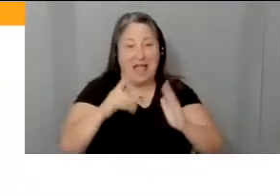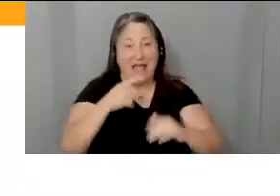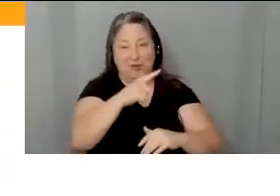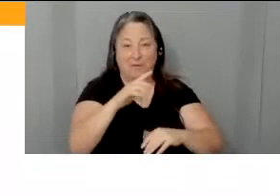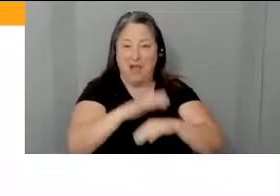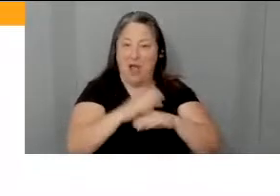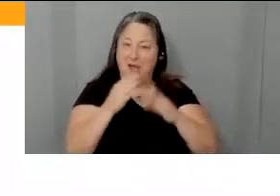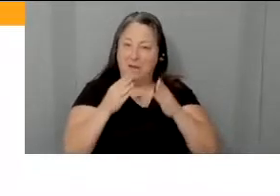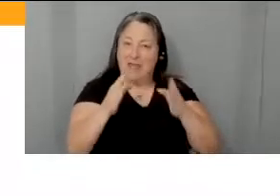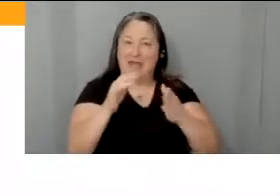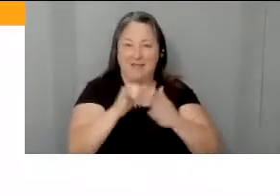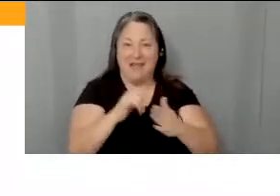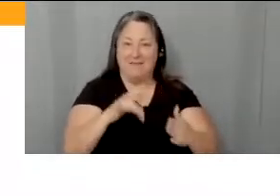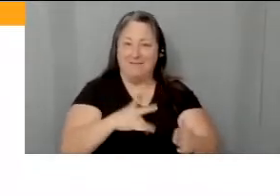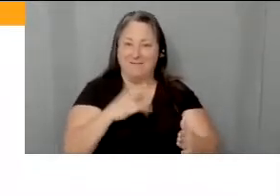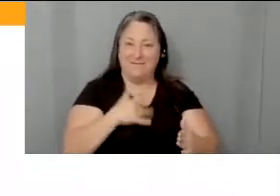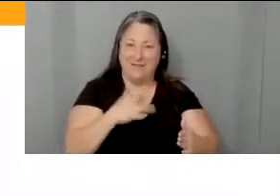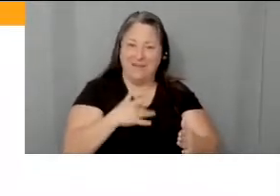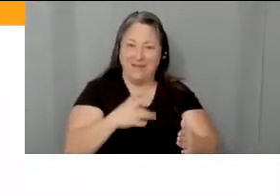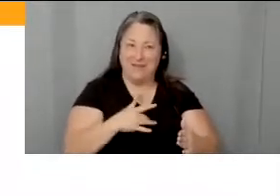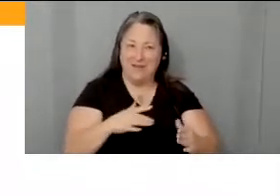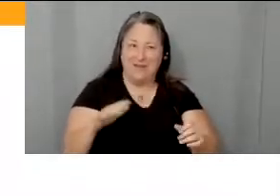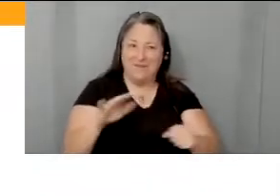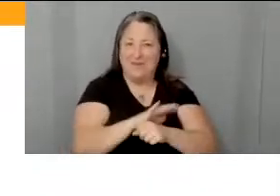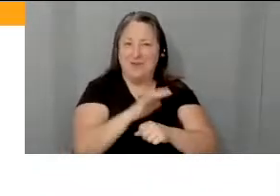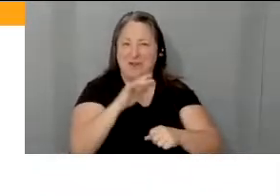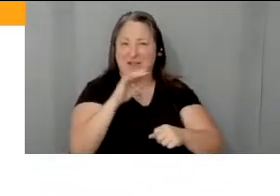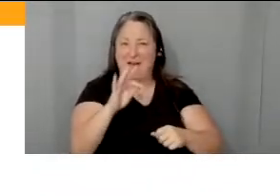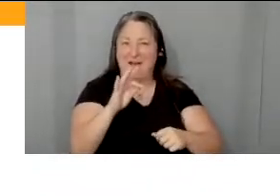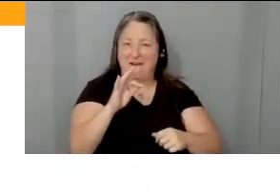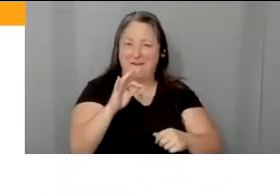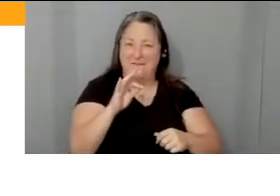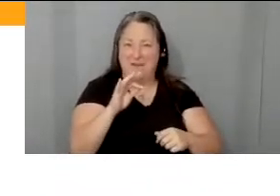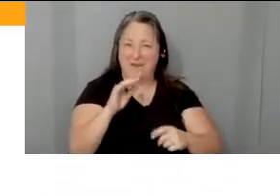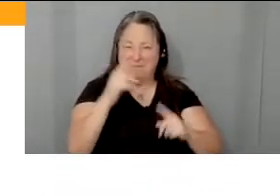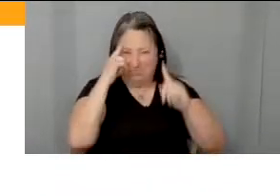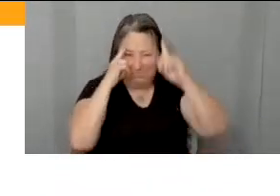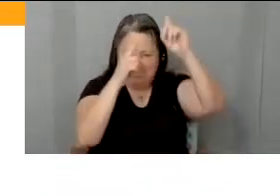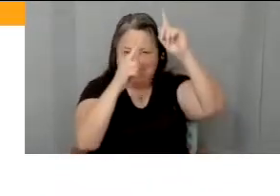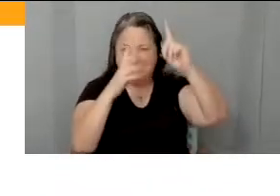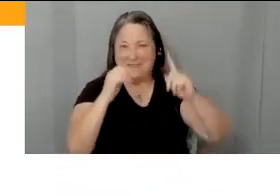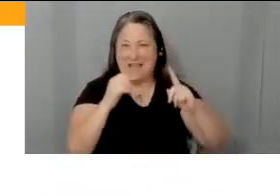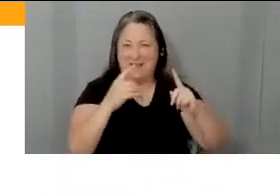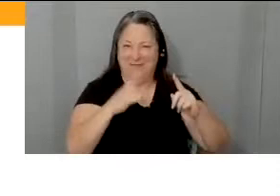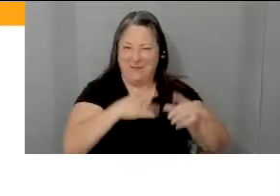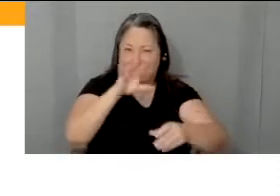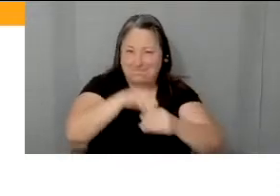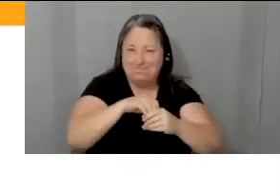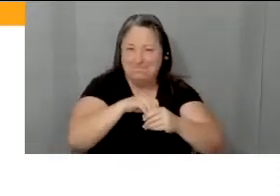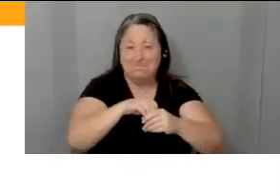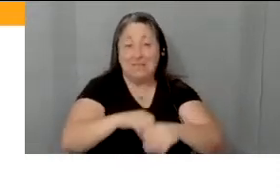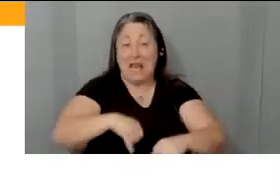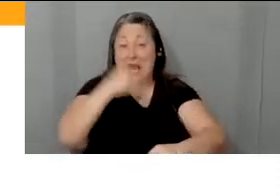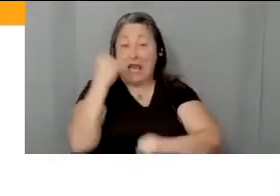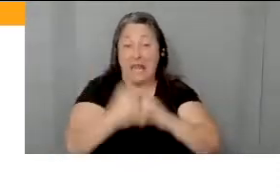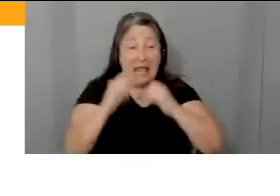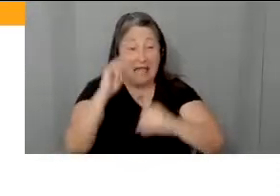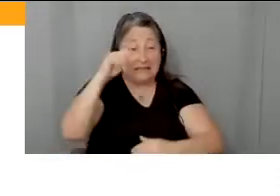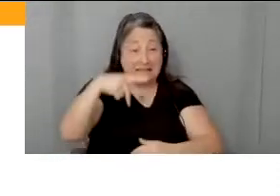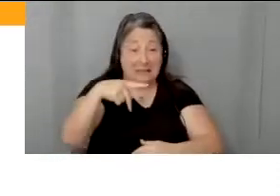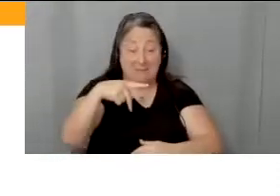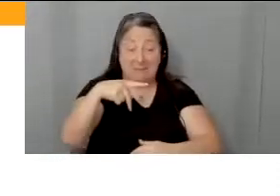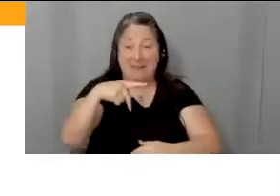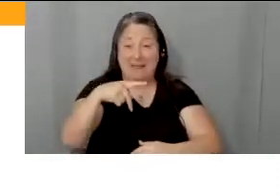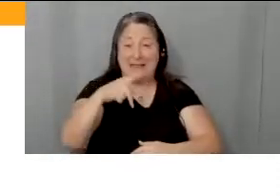that's purpose-filled and be engaged. Next slide, please. The last tip I have is just a sort of